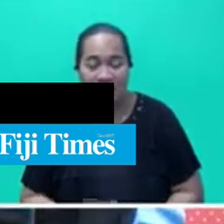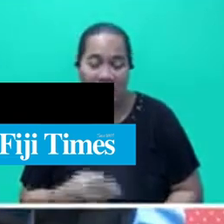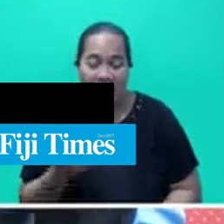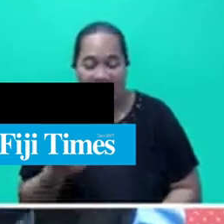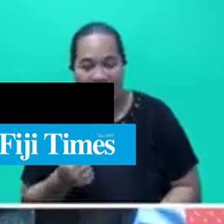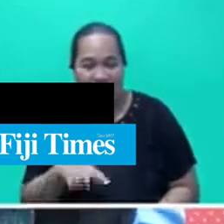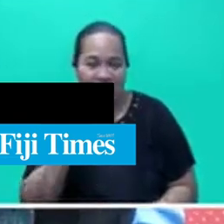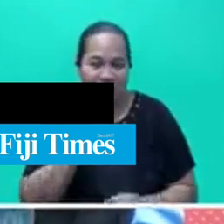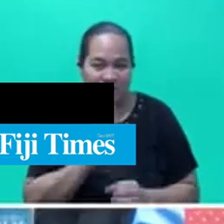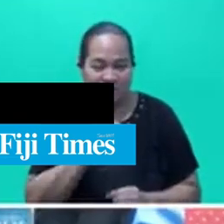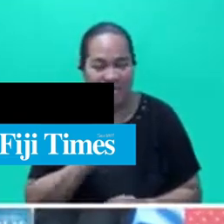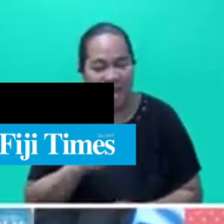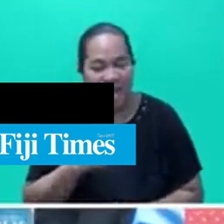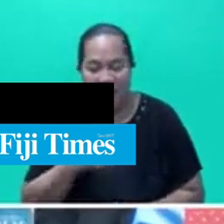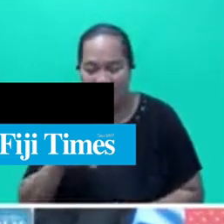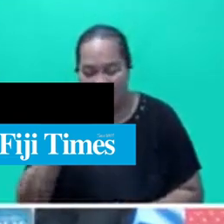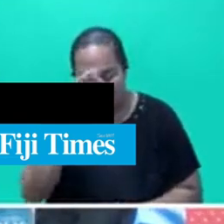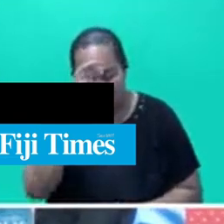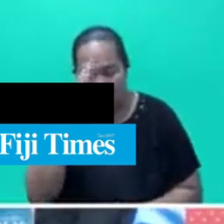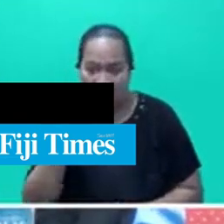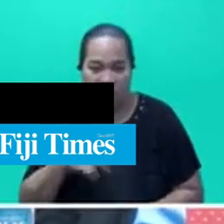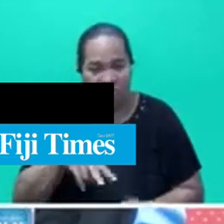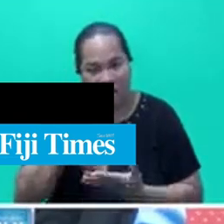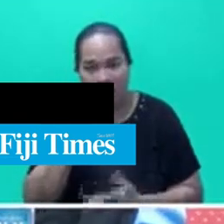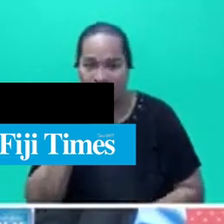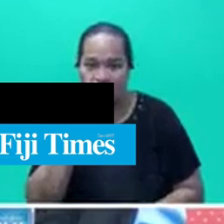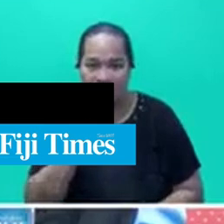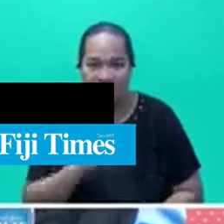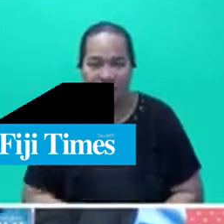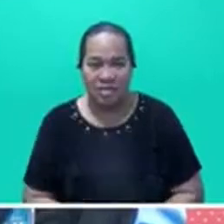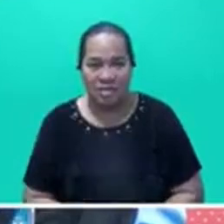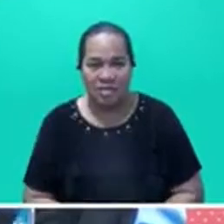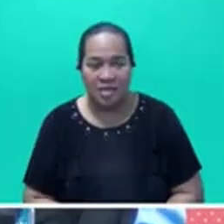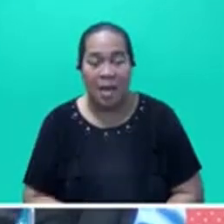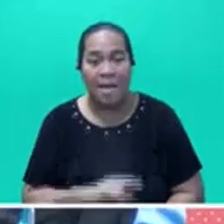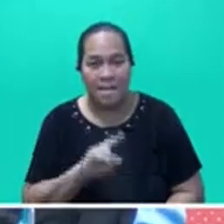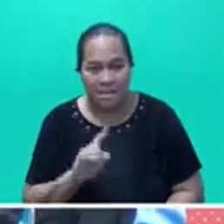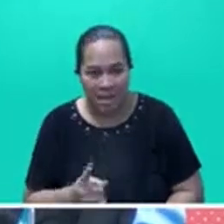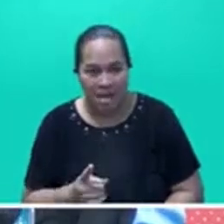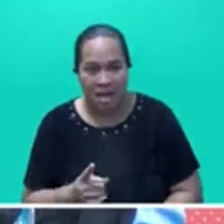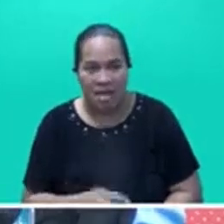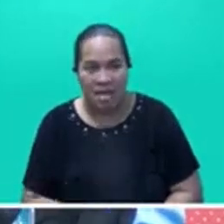as leader of the opposition. But